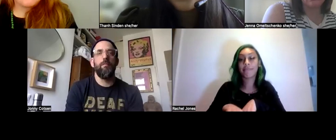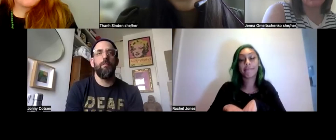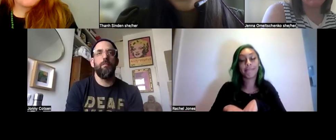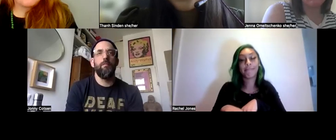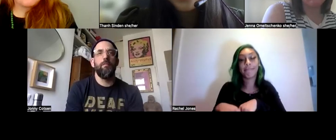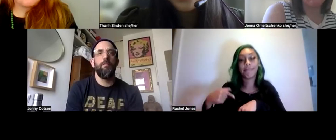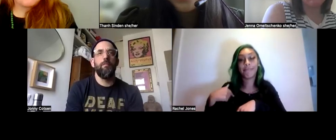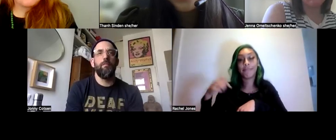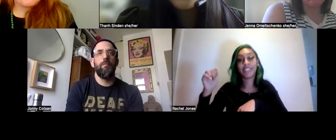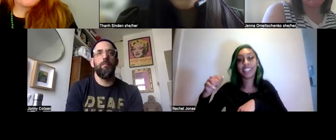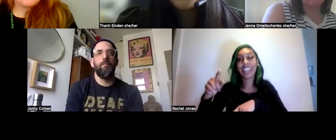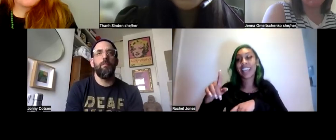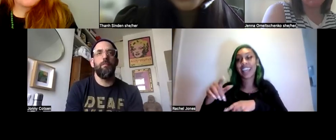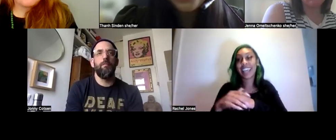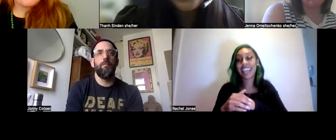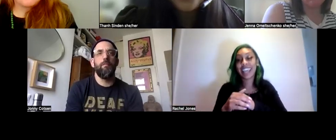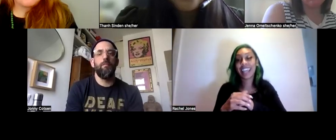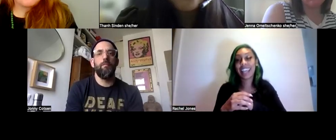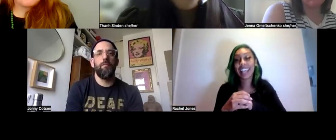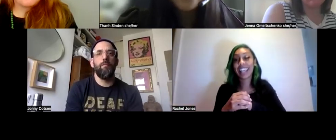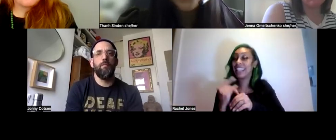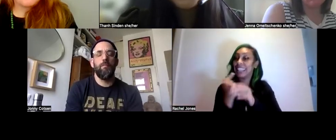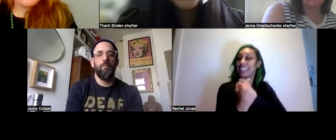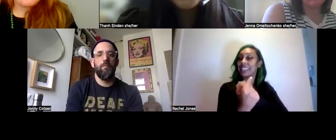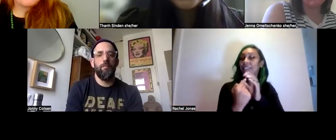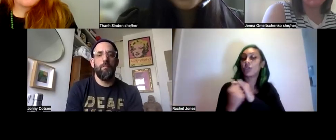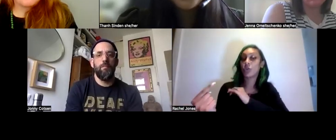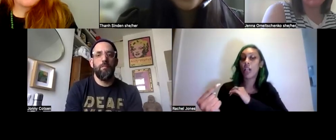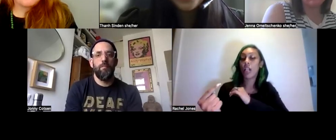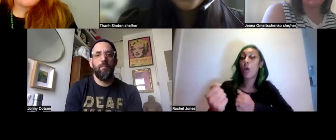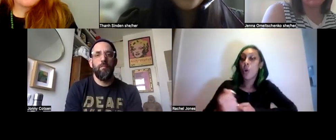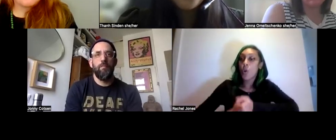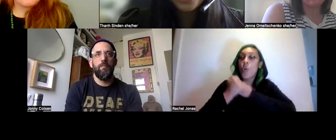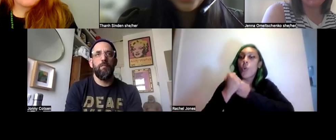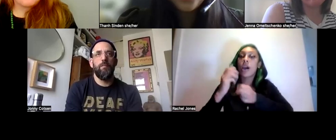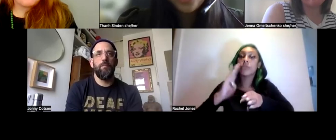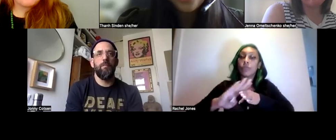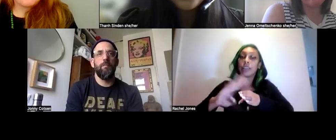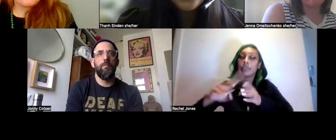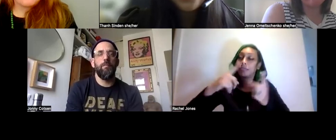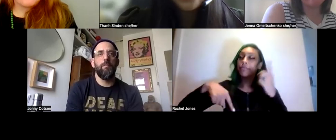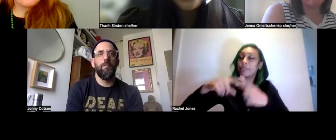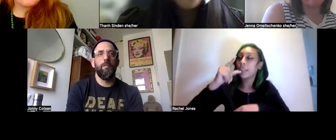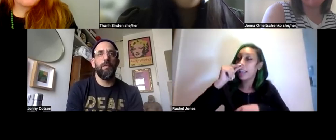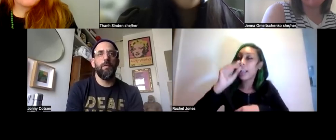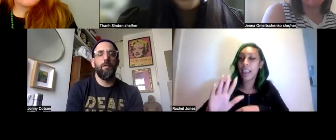I think that as individuals in our own practice, we can do